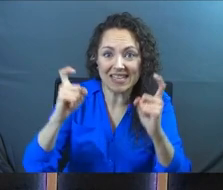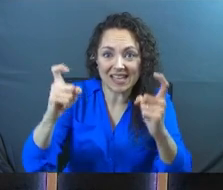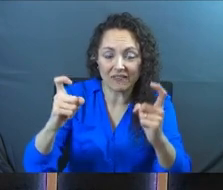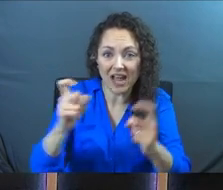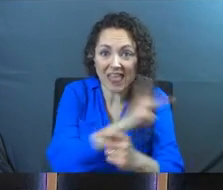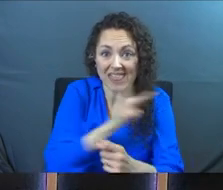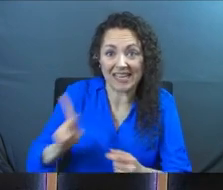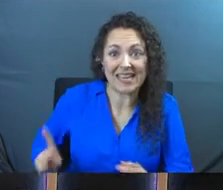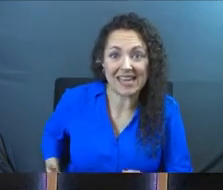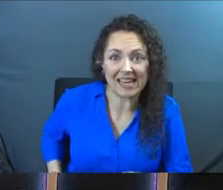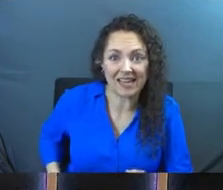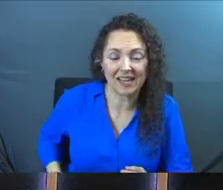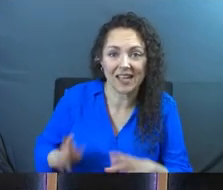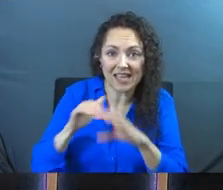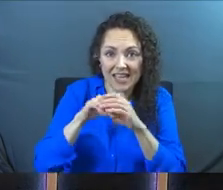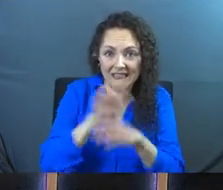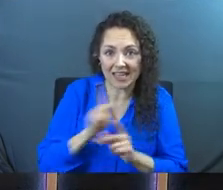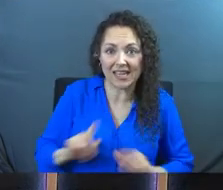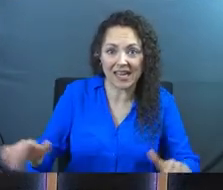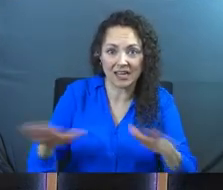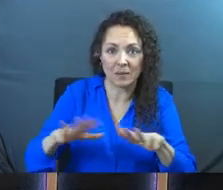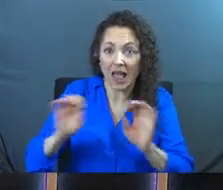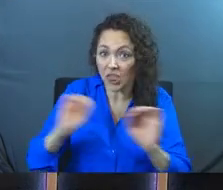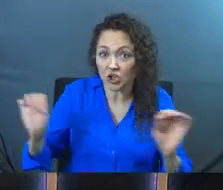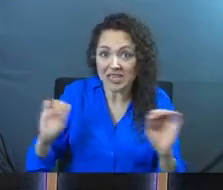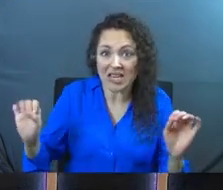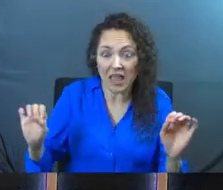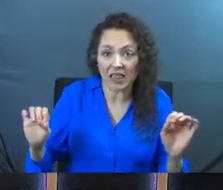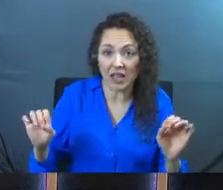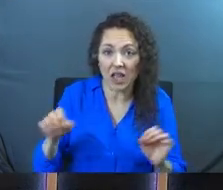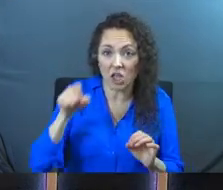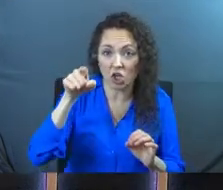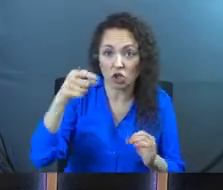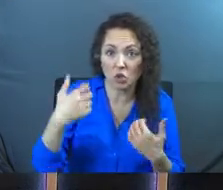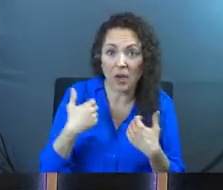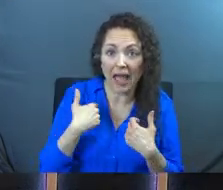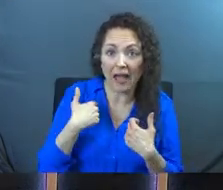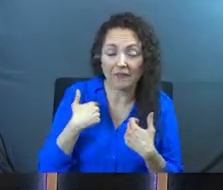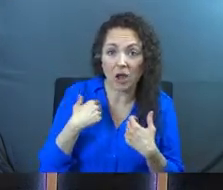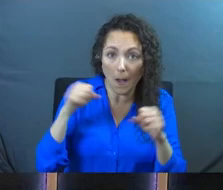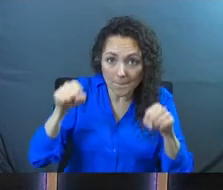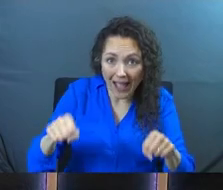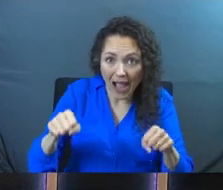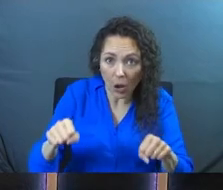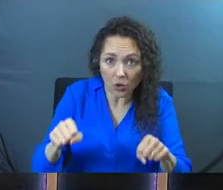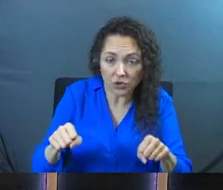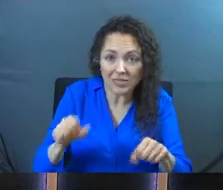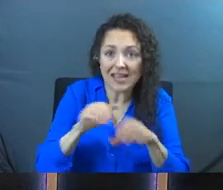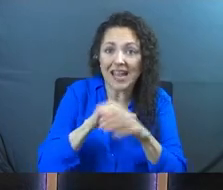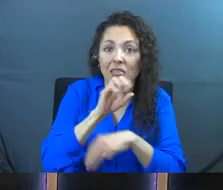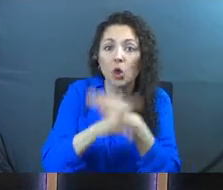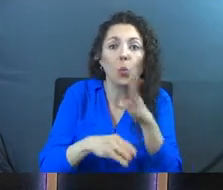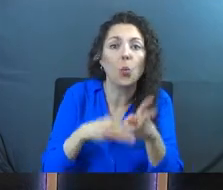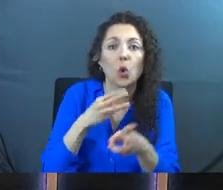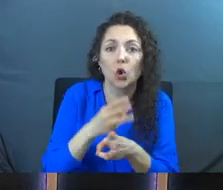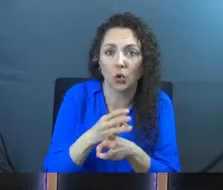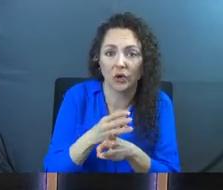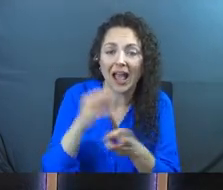says, by the way, there's nothing. There is no power that you even know about or a power you don't know about that can get in the way of